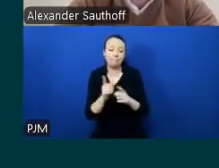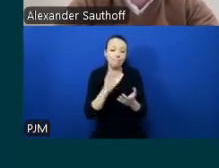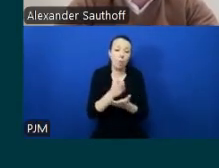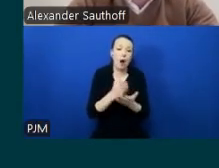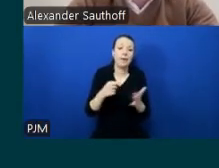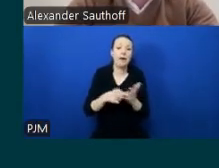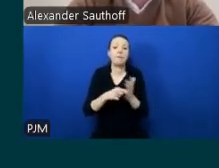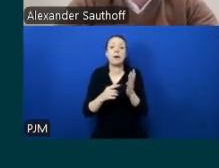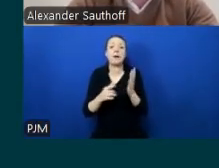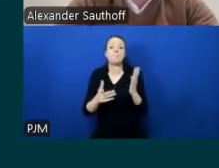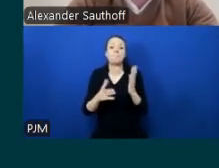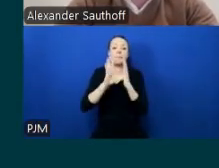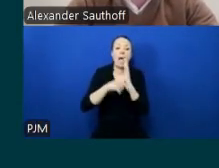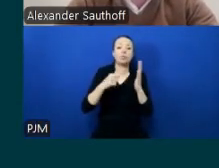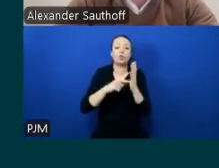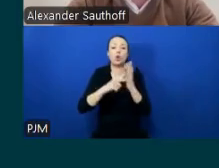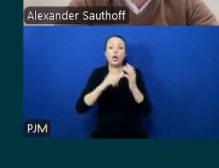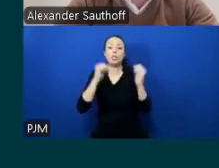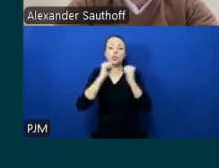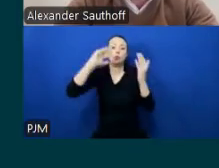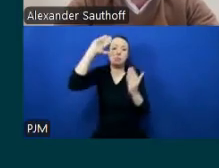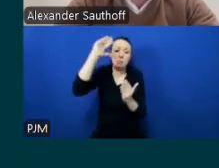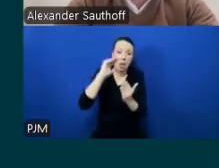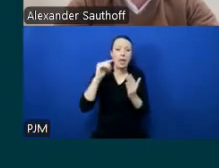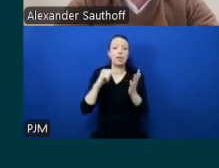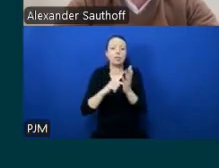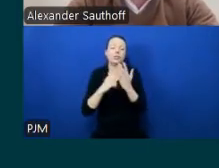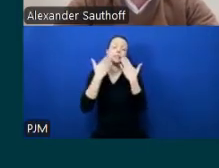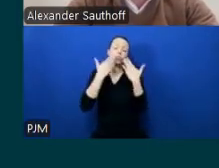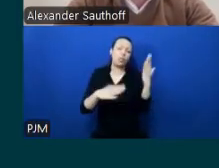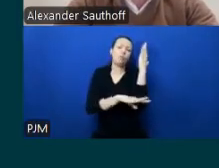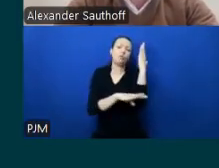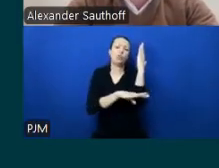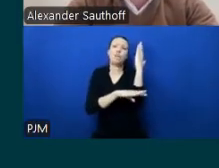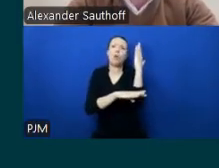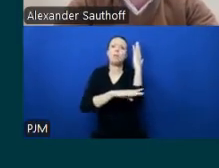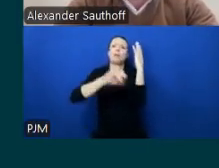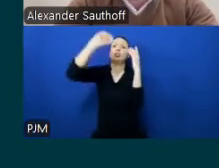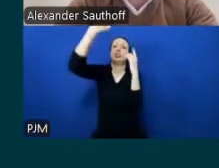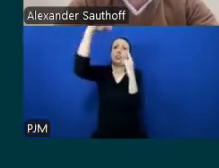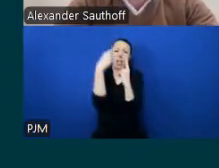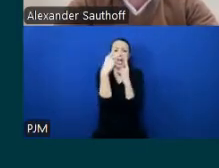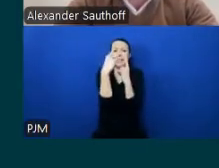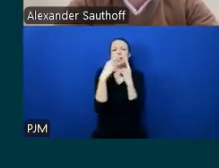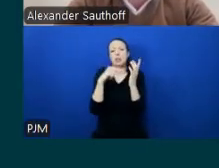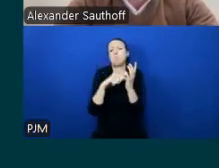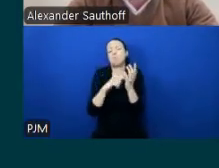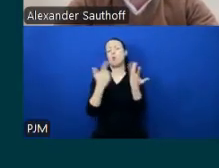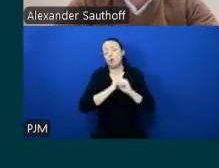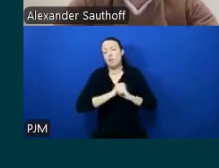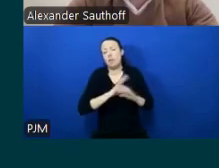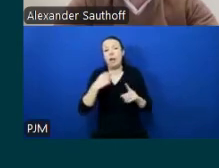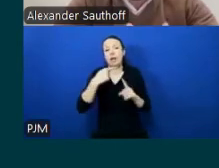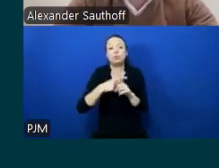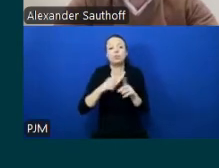shade. But the cooling effect doesn't stop there. Through evapotranspiration, trees